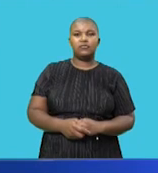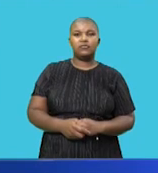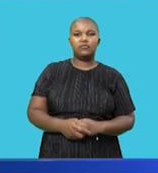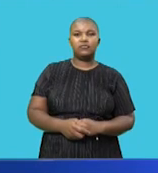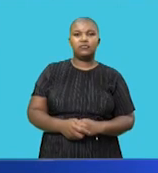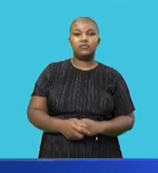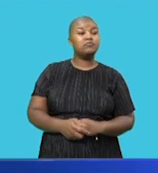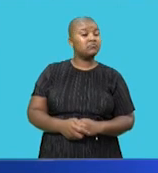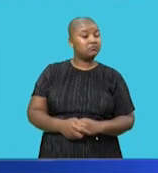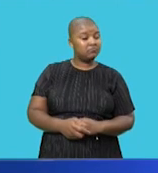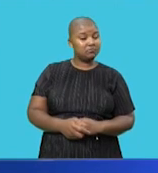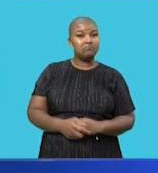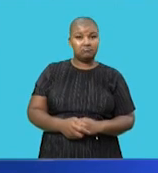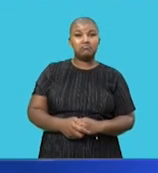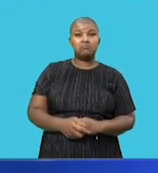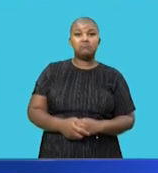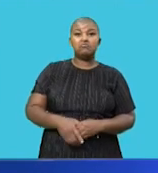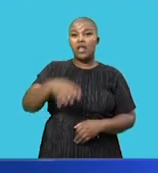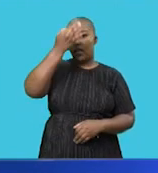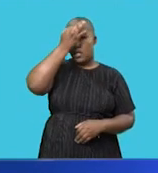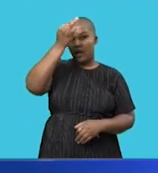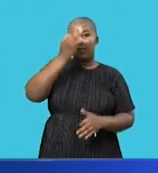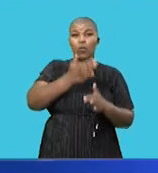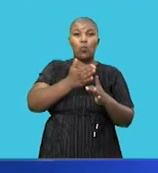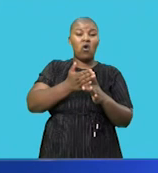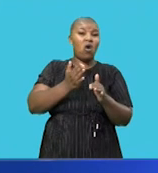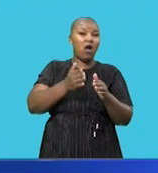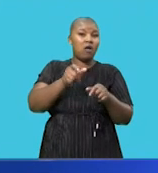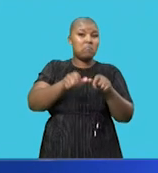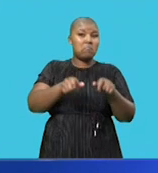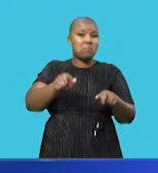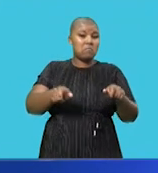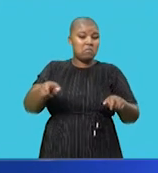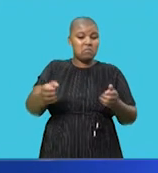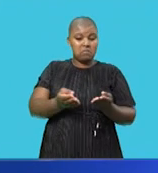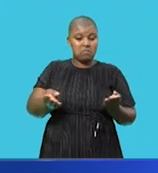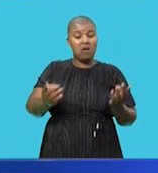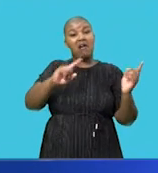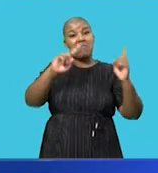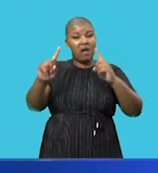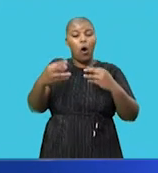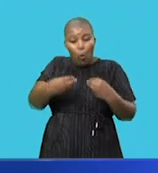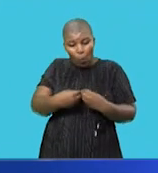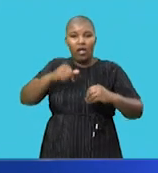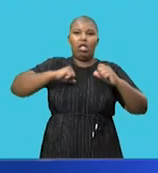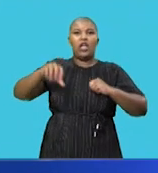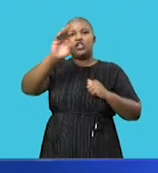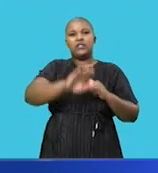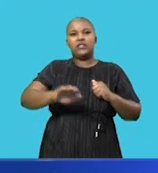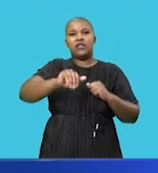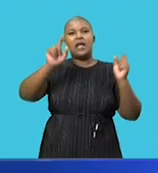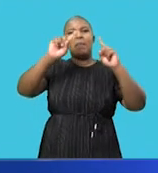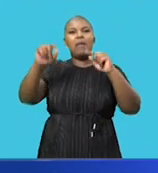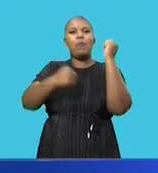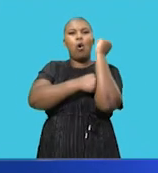Basebetsi ba Setjhaba, tshehetsong ya mokga wa Actionsa ba tswelleditse mohwanto o kgutsitseng kantle ho dikantoro tsa tonakgolo ya profinsi ya Gauteng e leng Panyaza